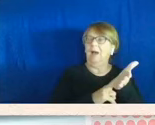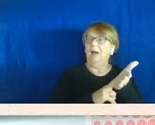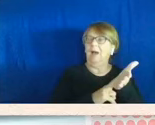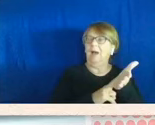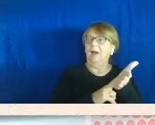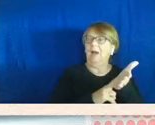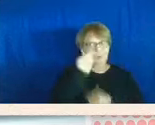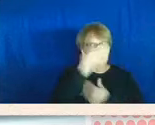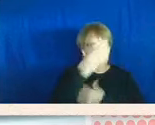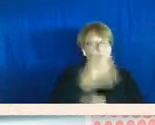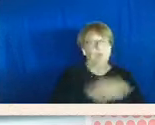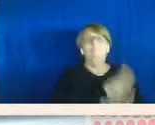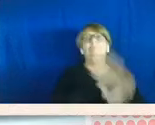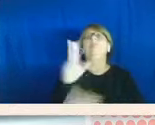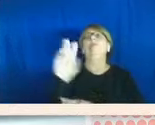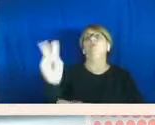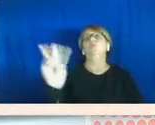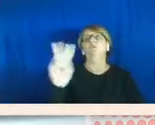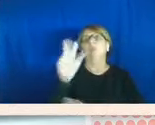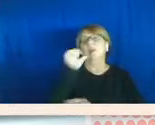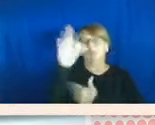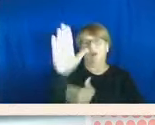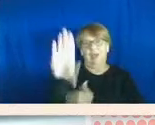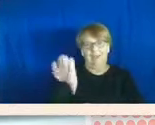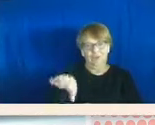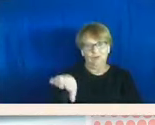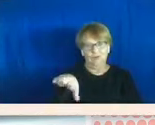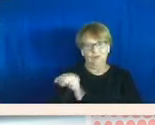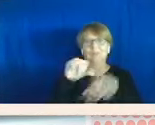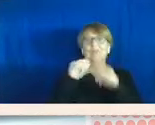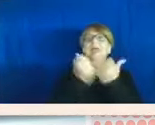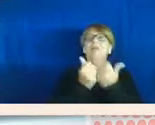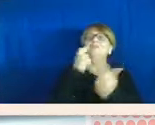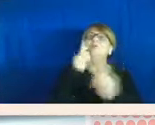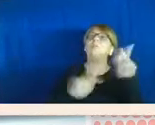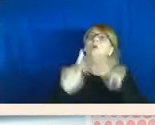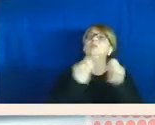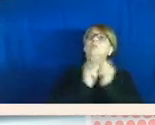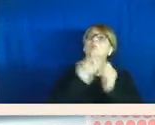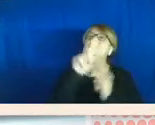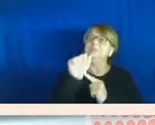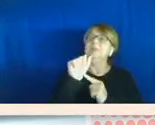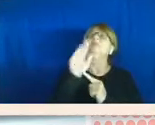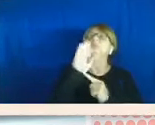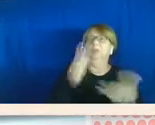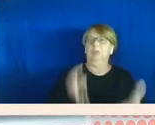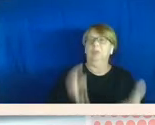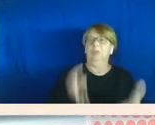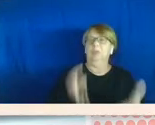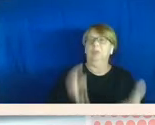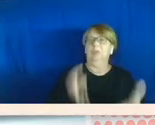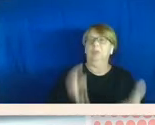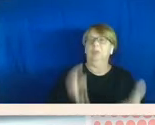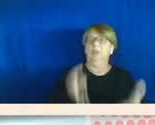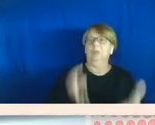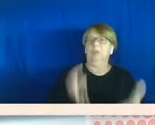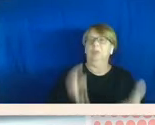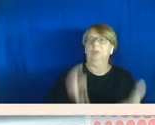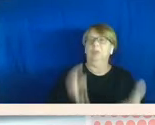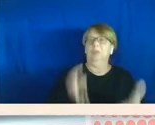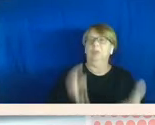at 2 o'clock tomorrow afternoon, the Agency for Persons with Disabilities is going to be here. It's the time to meet Barbara Palmer,